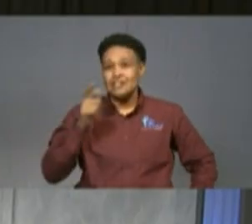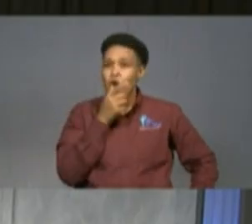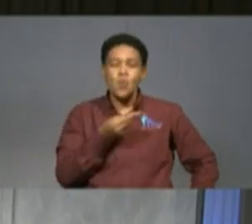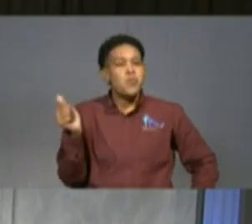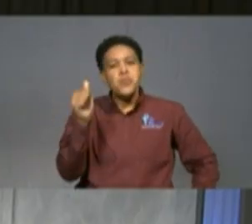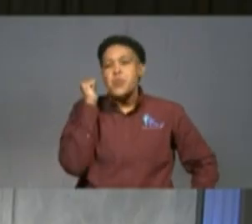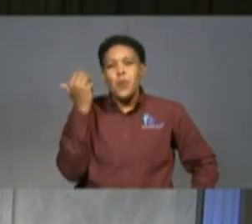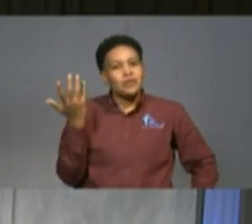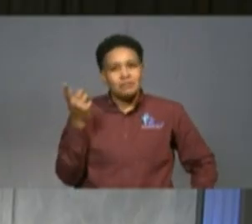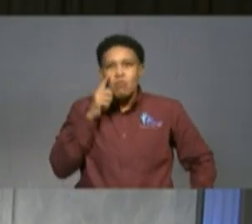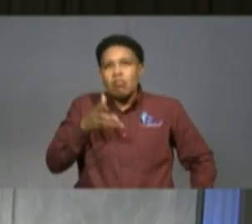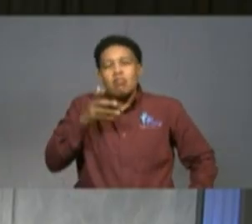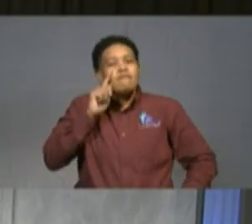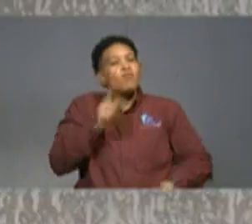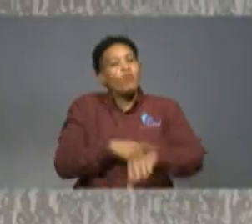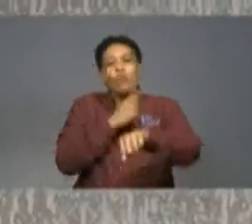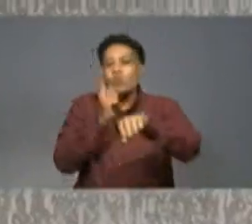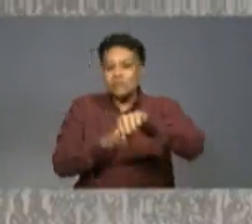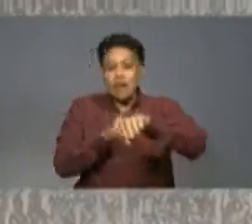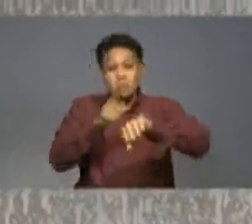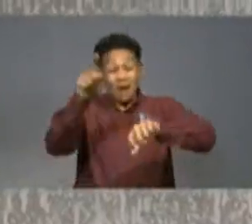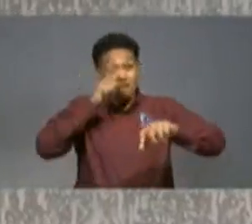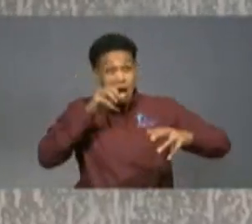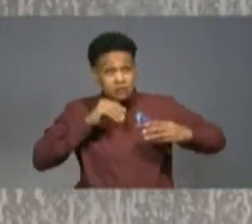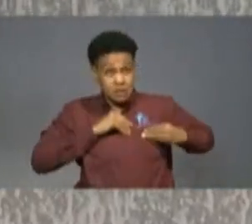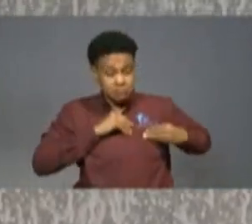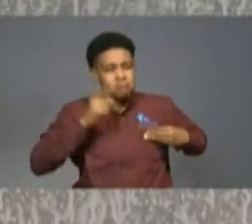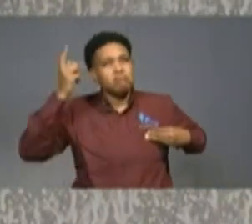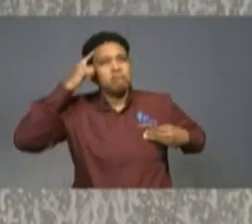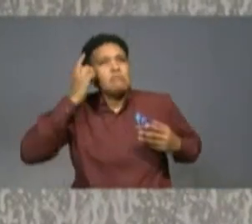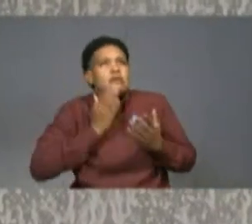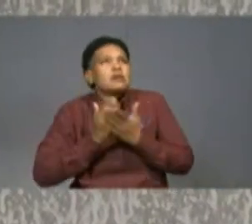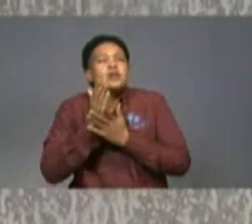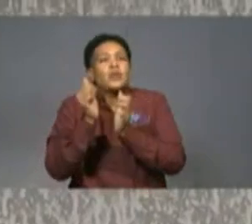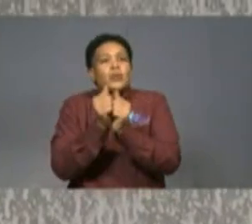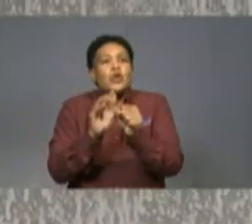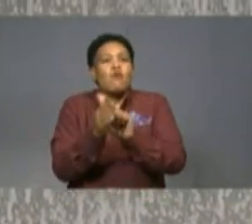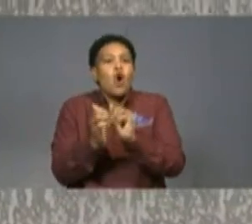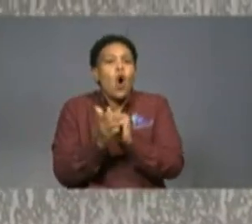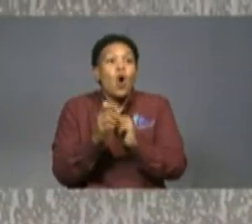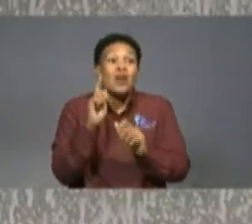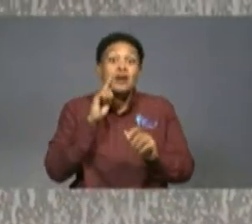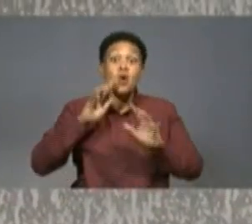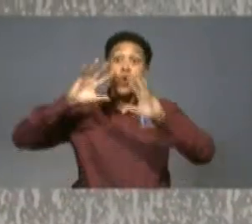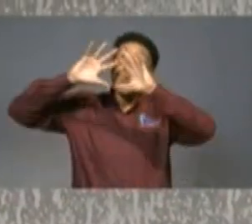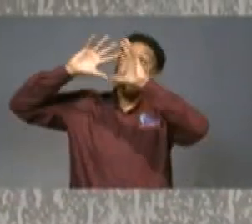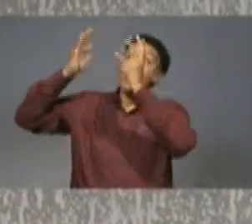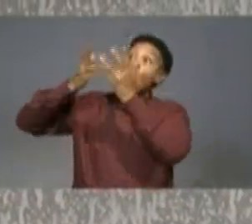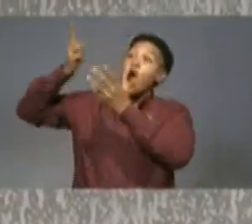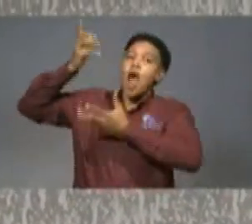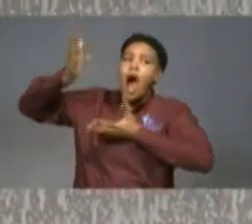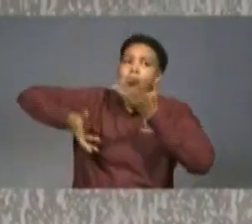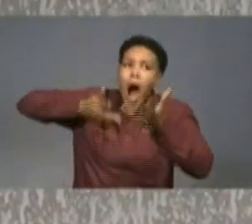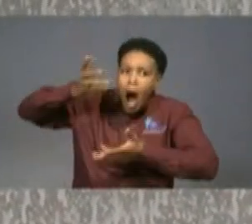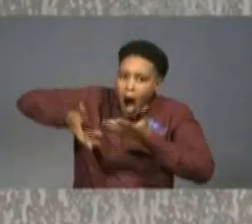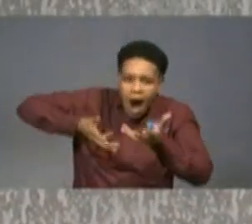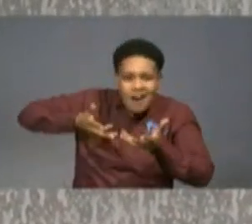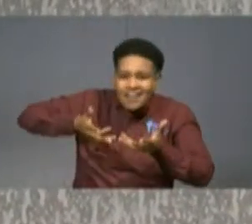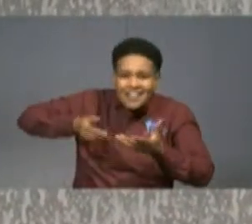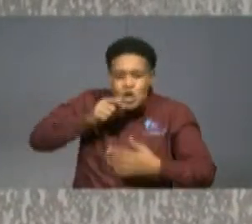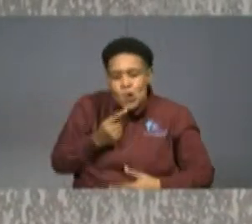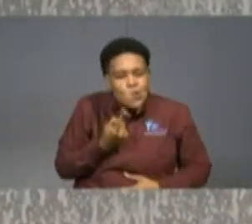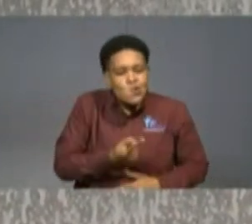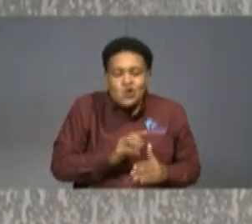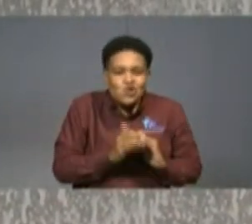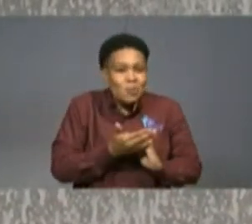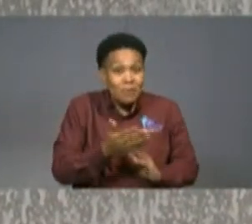in a sense, learn to live with COVID. The truth is that the world is grappling with the challenge, and until we discover a vaccine,